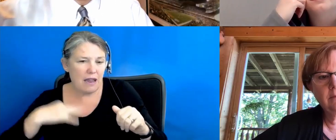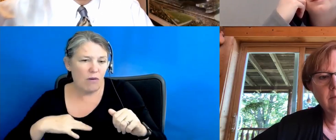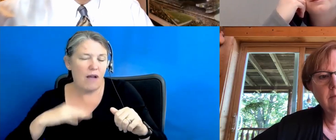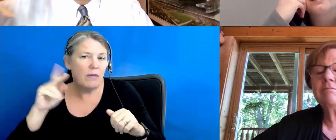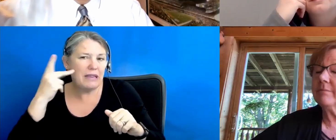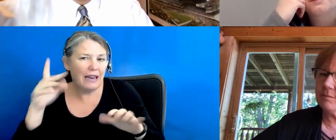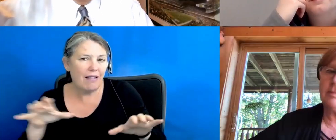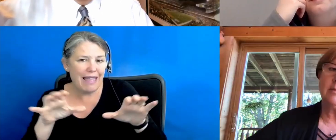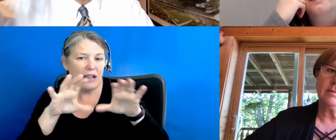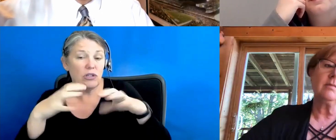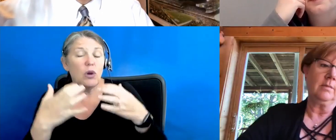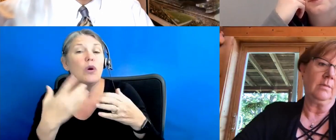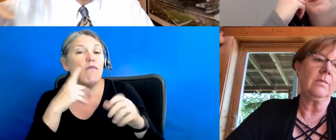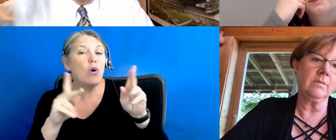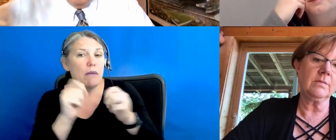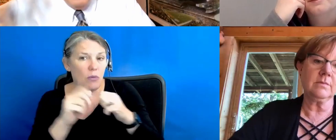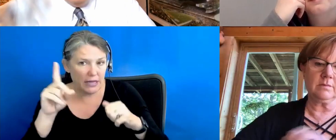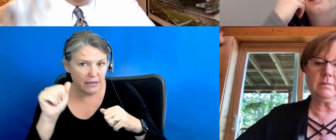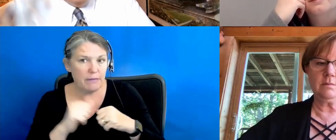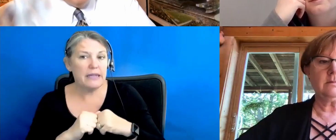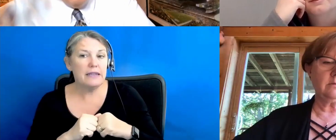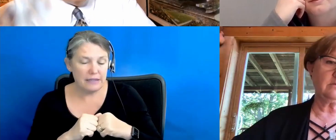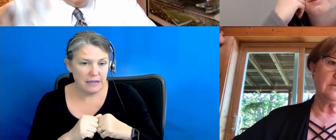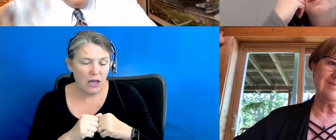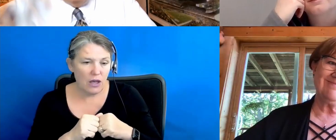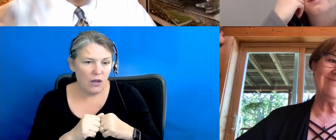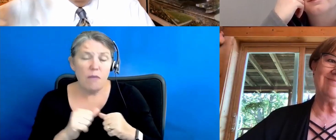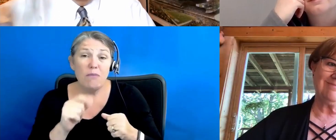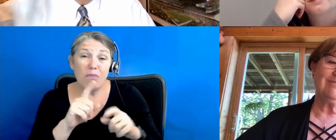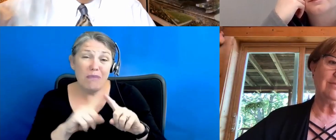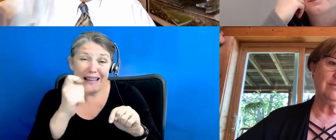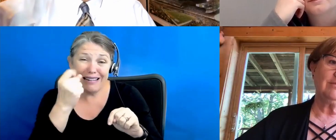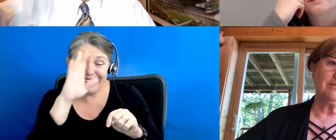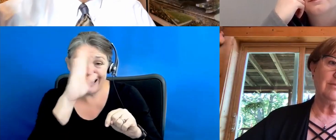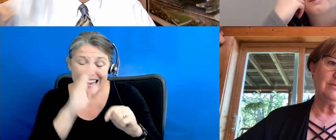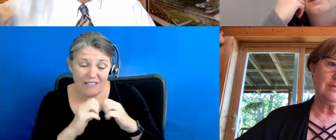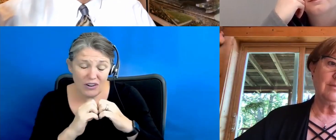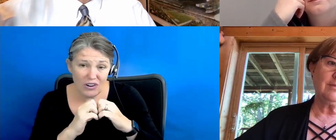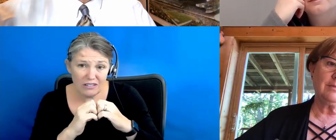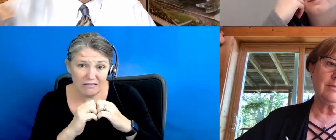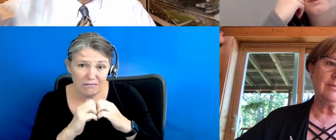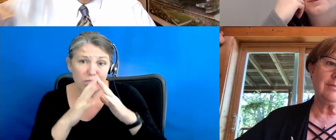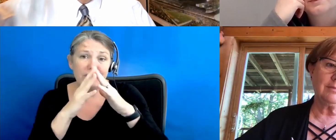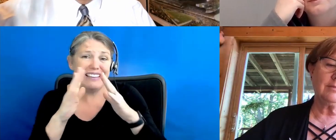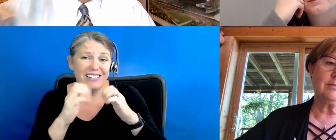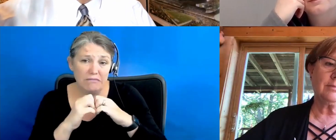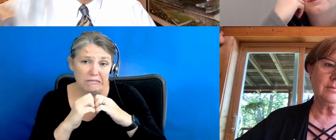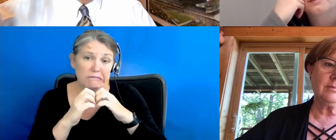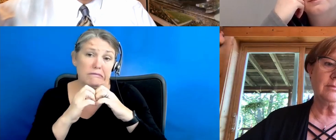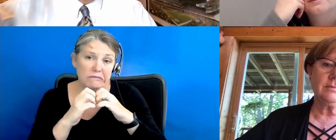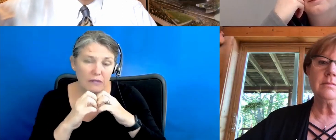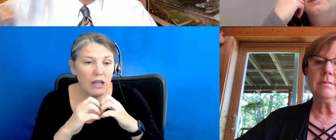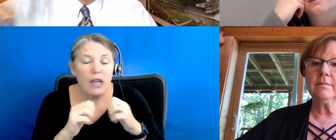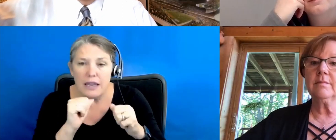action group for people with disabilities. So it never got off the ground, but it's not for lack of interest. So